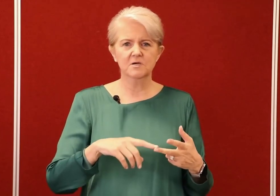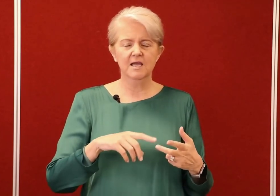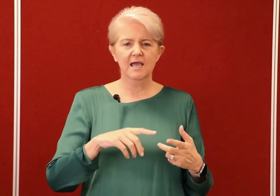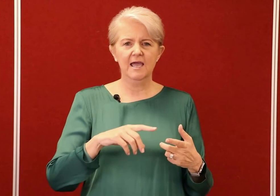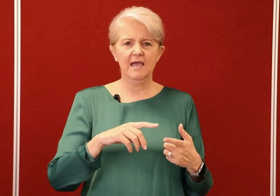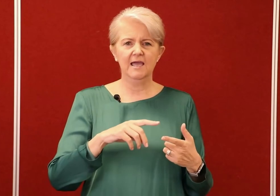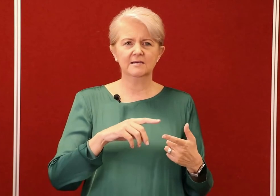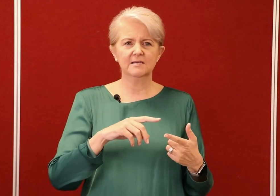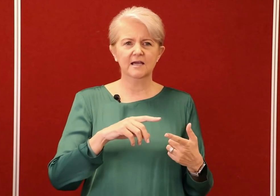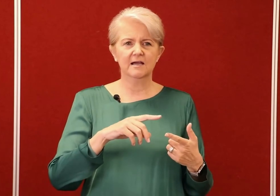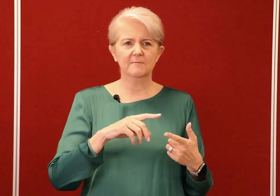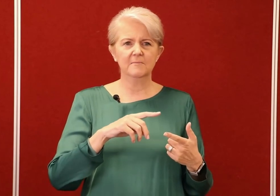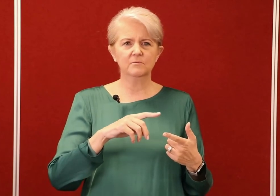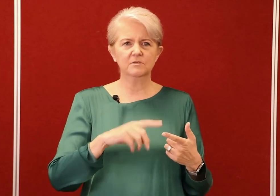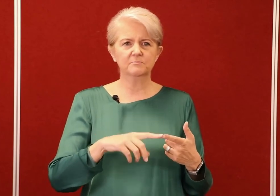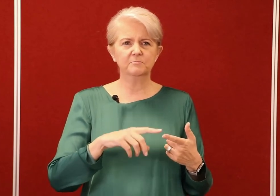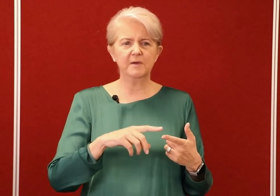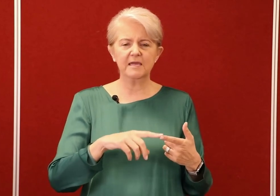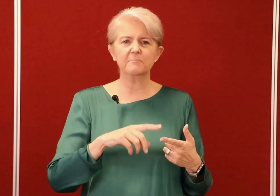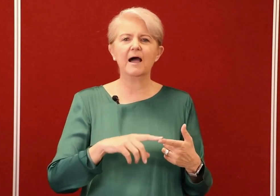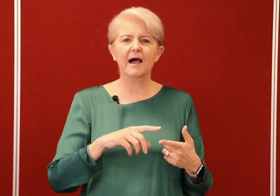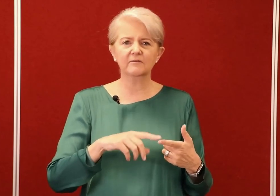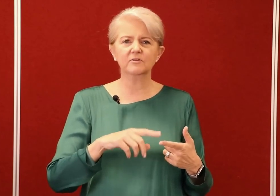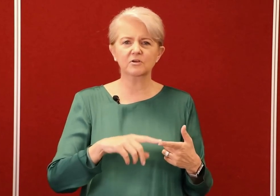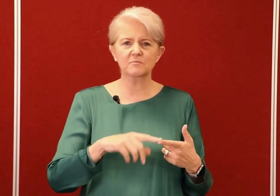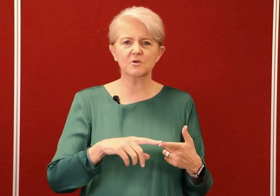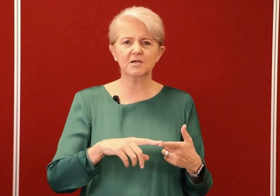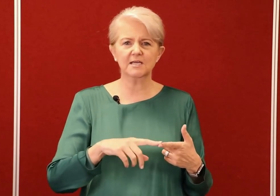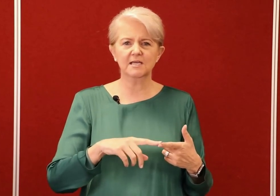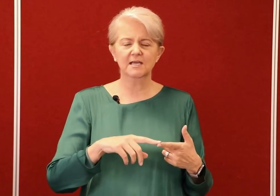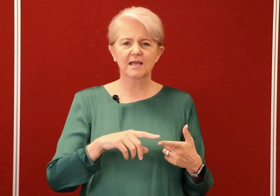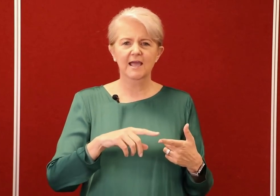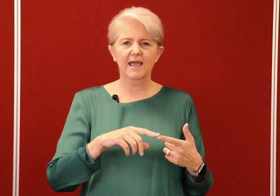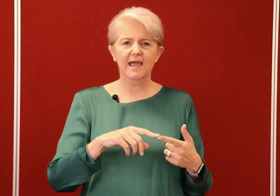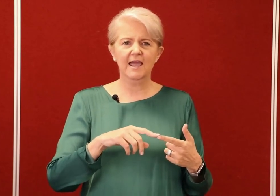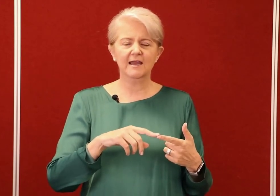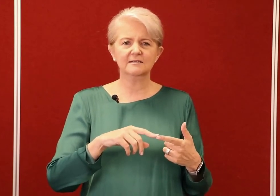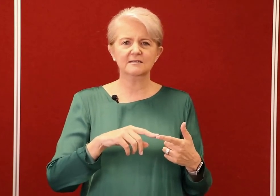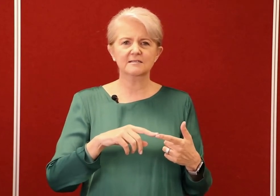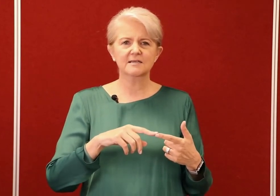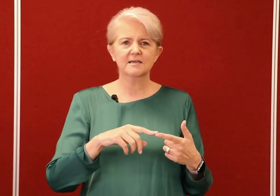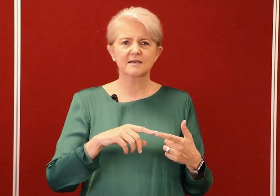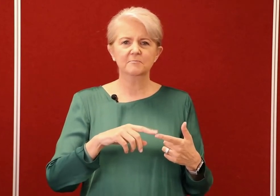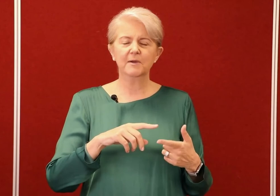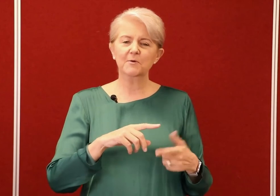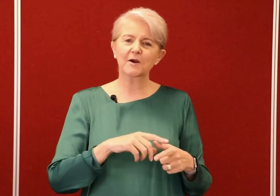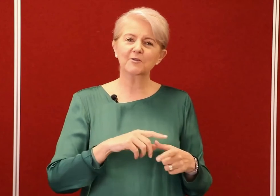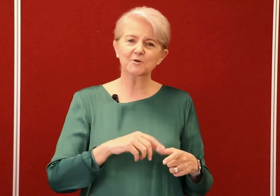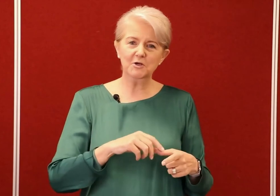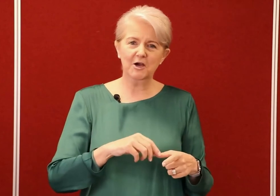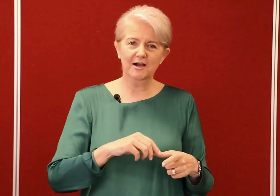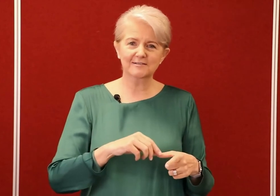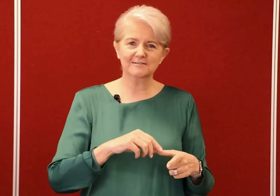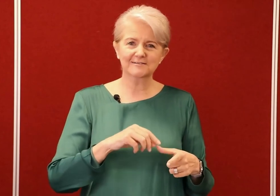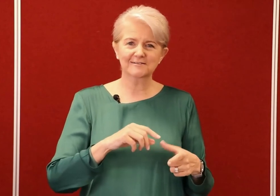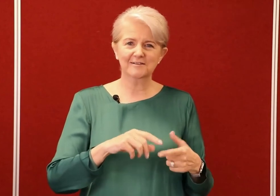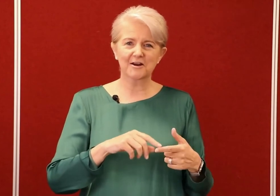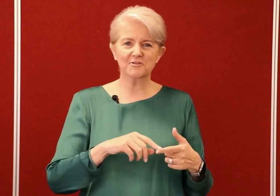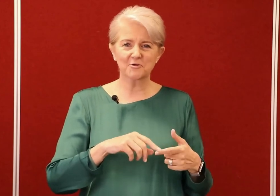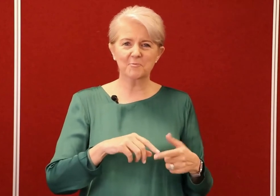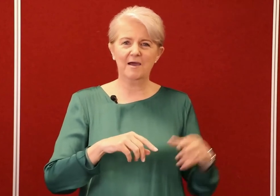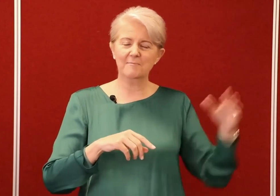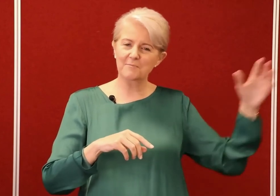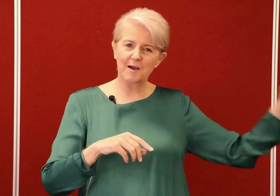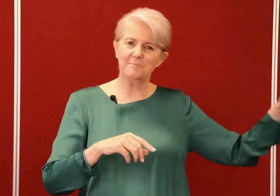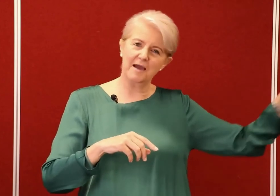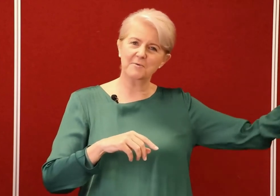people. And it was being part of the community. And being one of the good guys that I